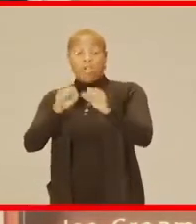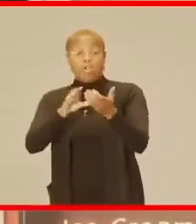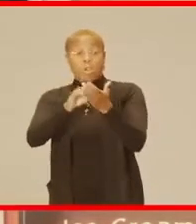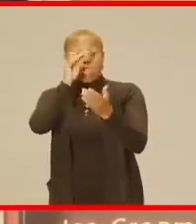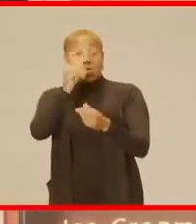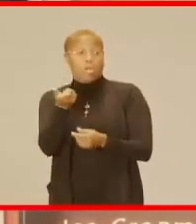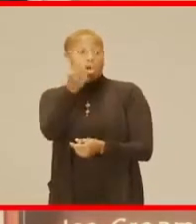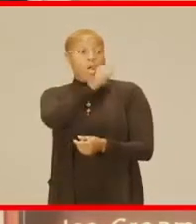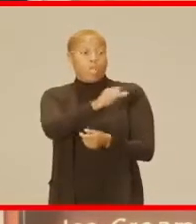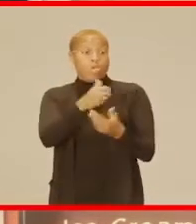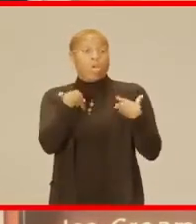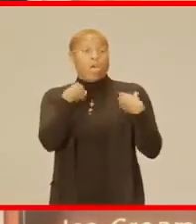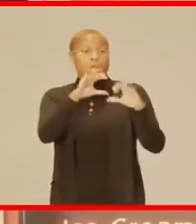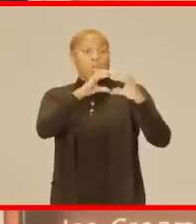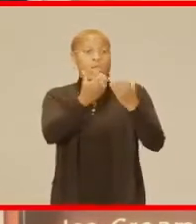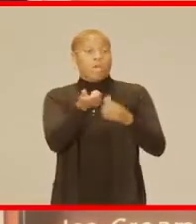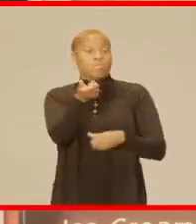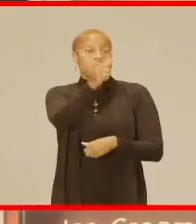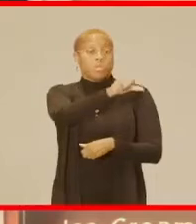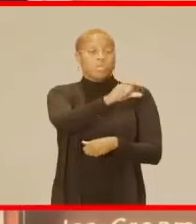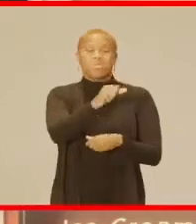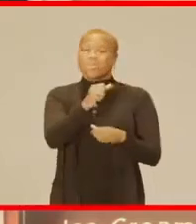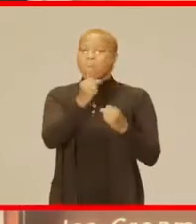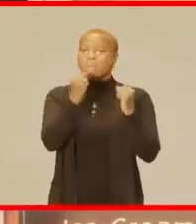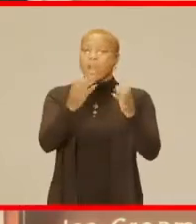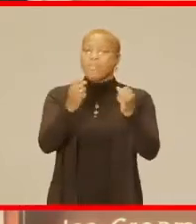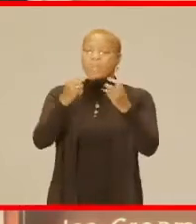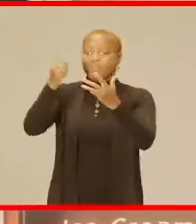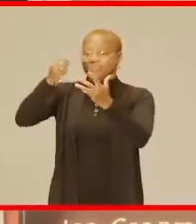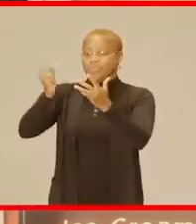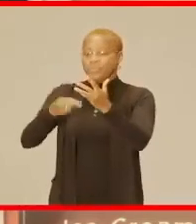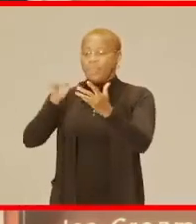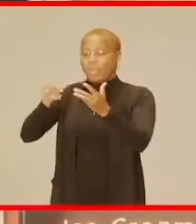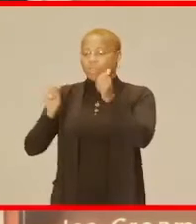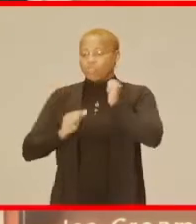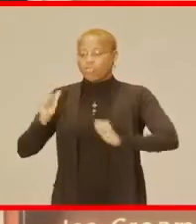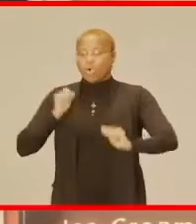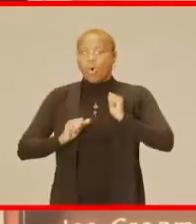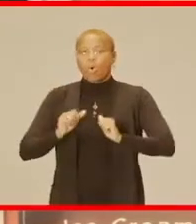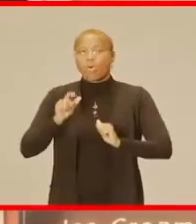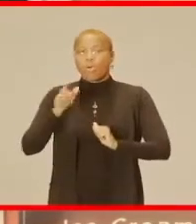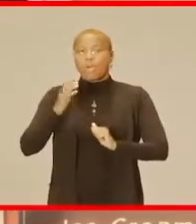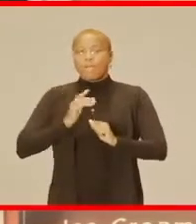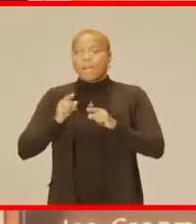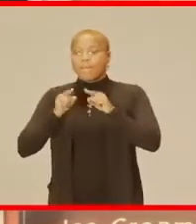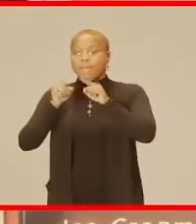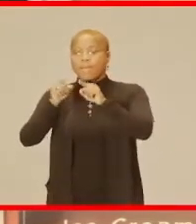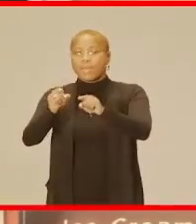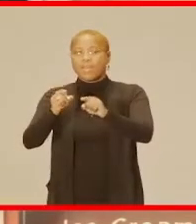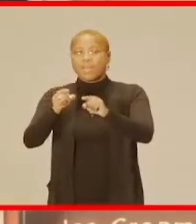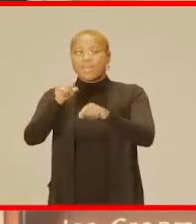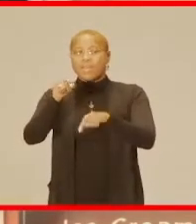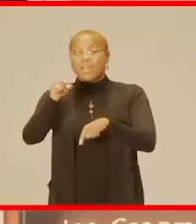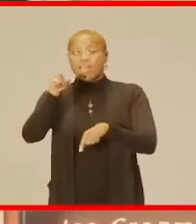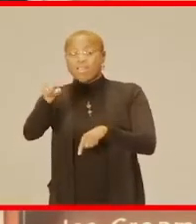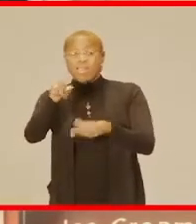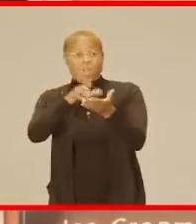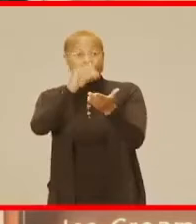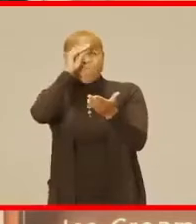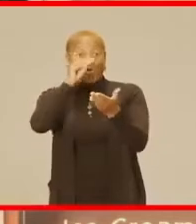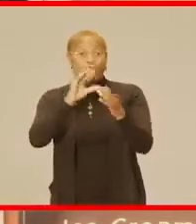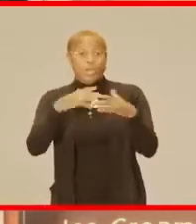health class online, there were many things in that show that my peers learned in health class.